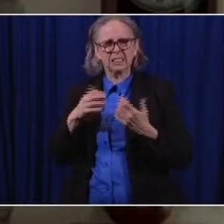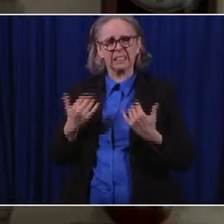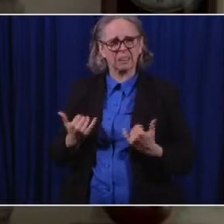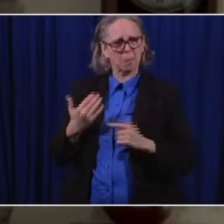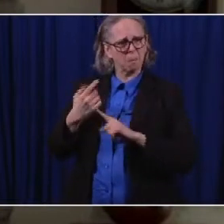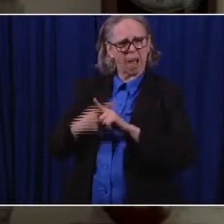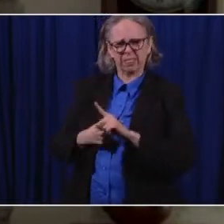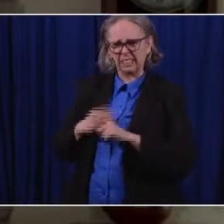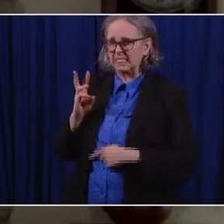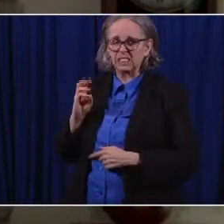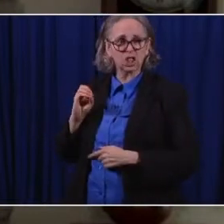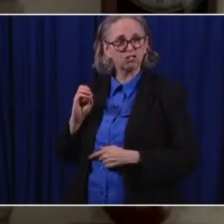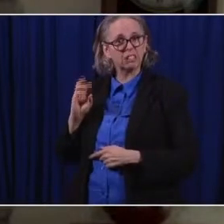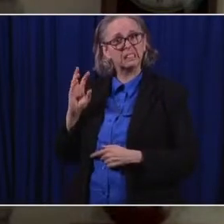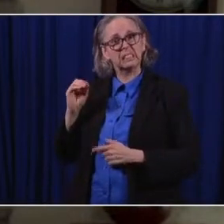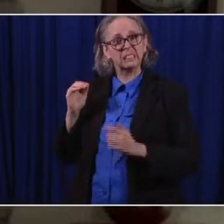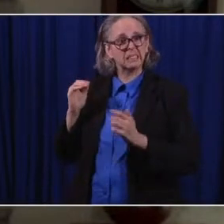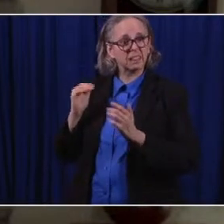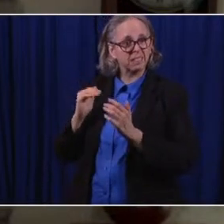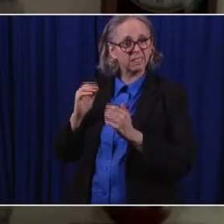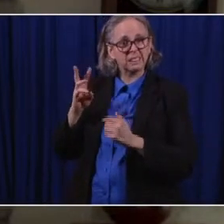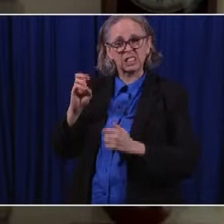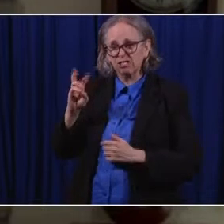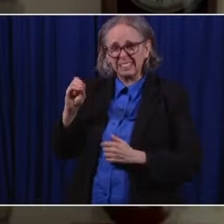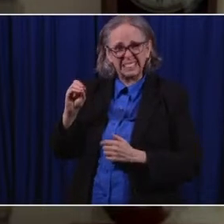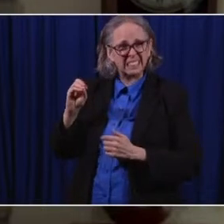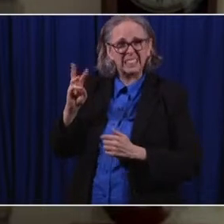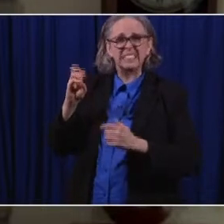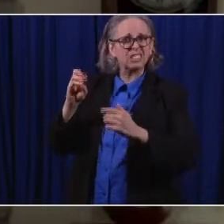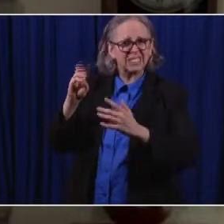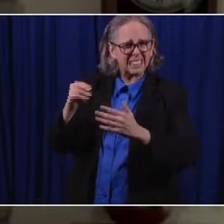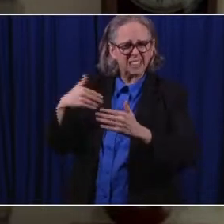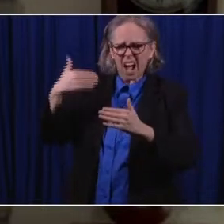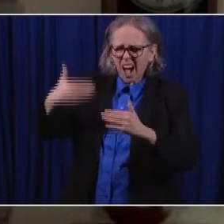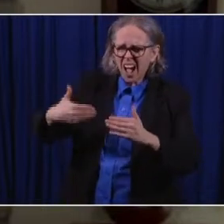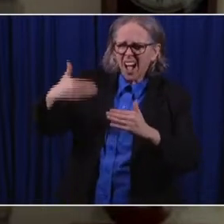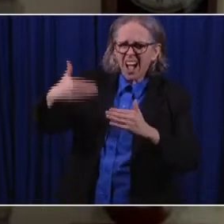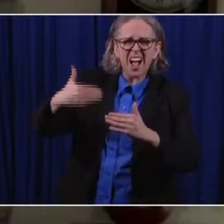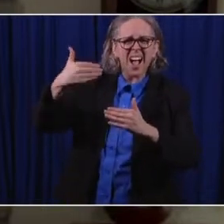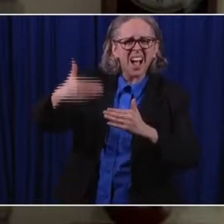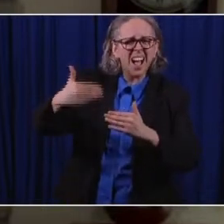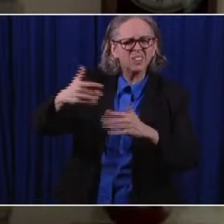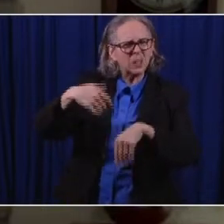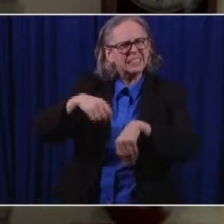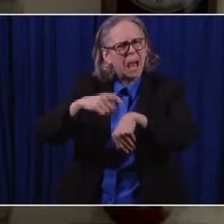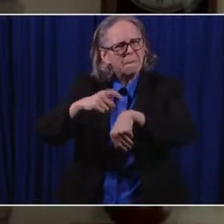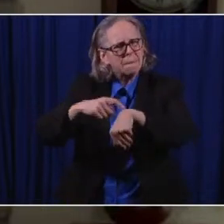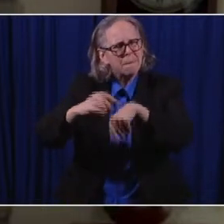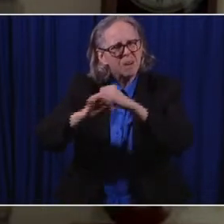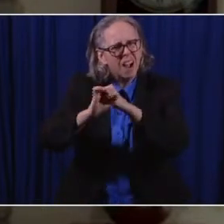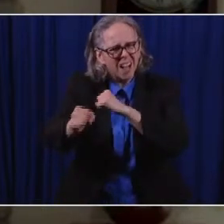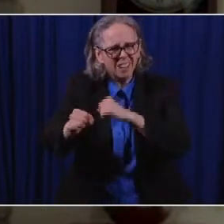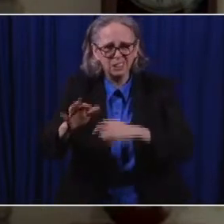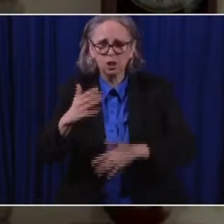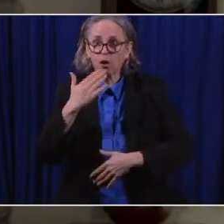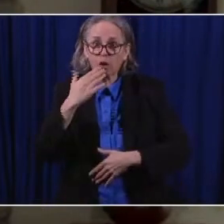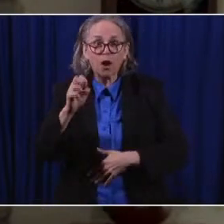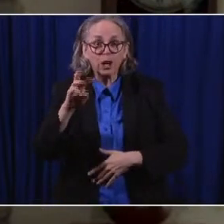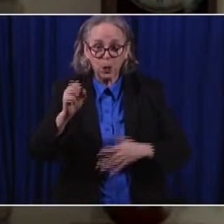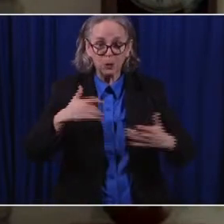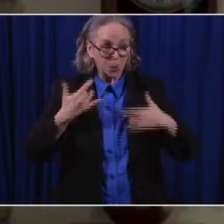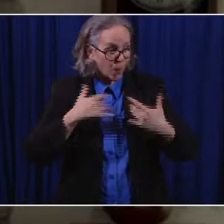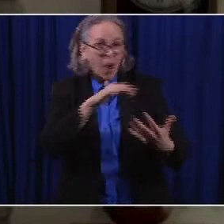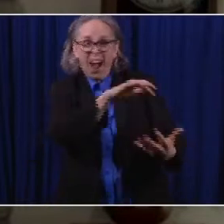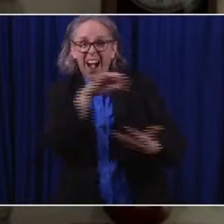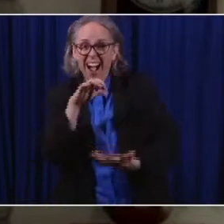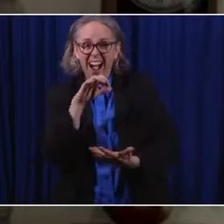month, we got a long way to go. So it's good news. We're happy about it. We're excited about it. But this is not going to get